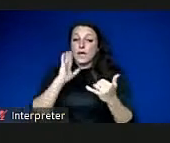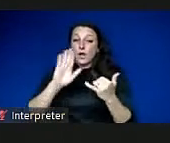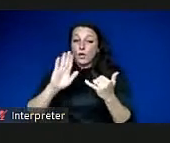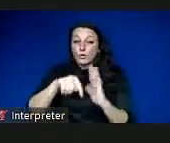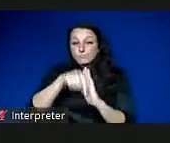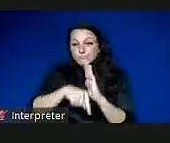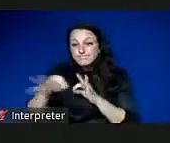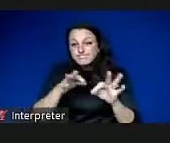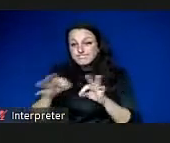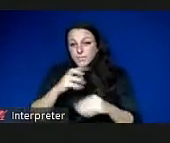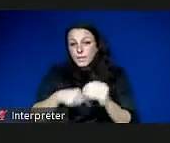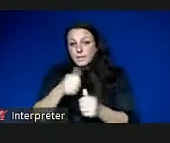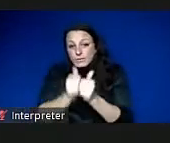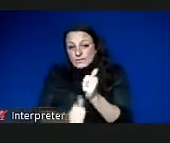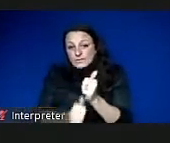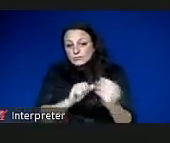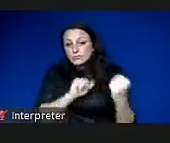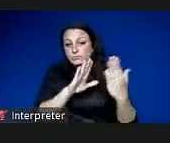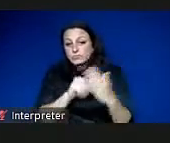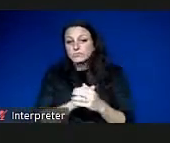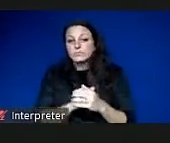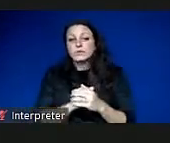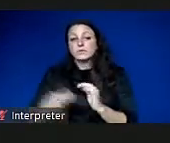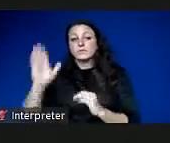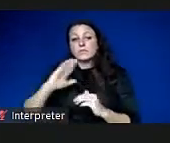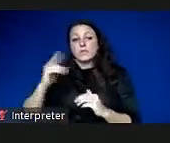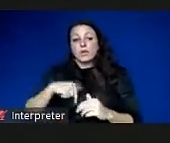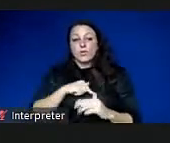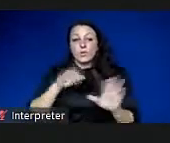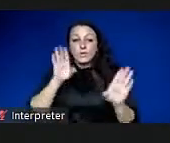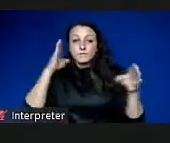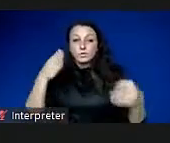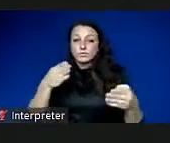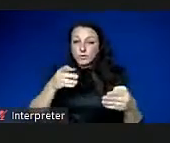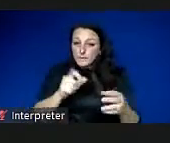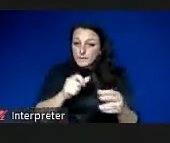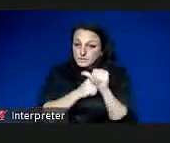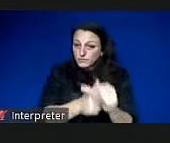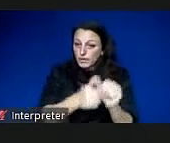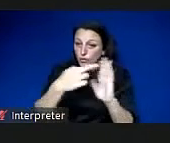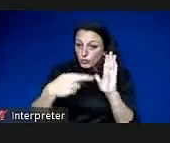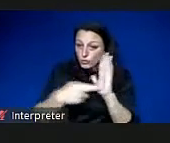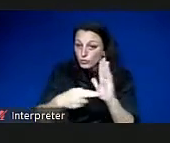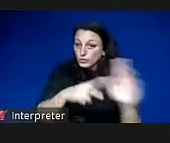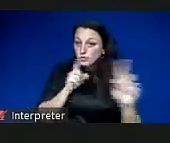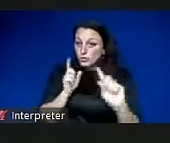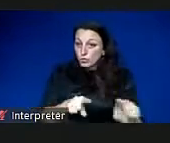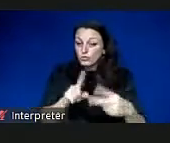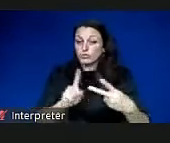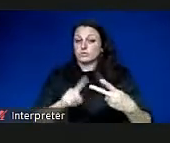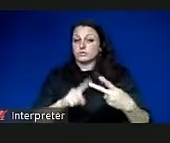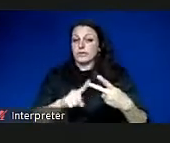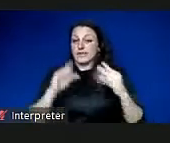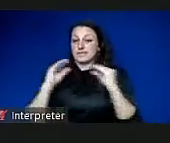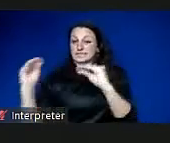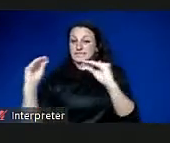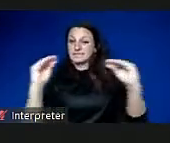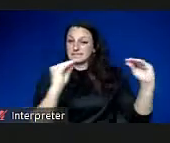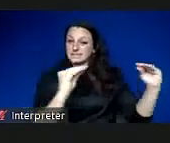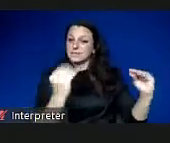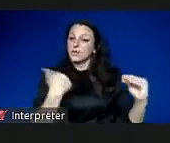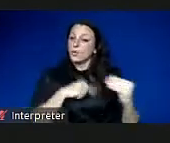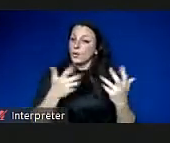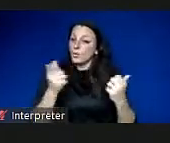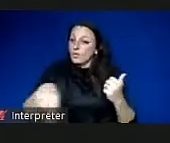strategies, but we focused early on enforcement and education. We had to ensure that there was proper implementation and understanding of those infection prevention